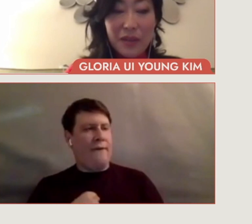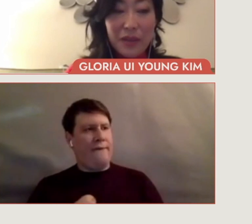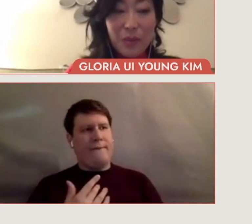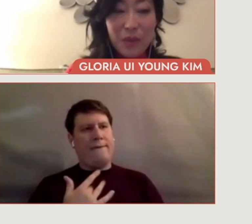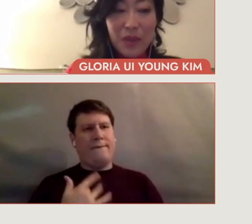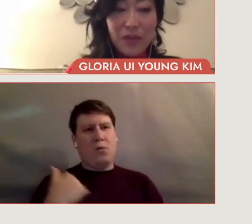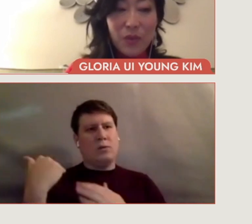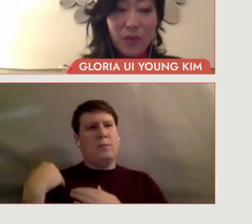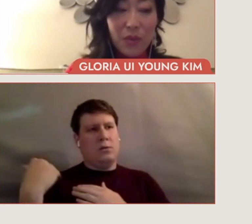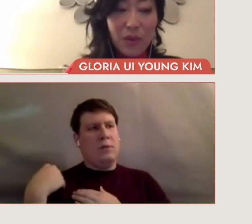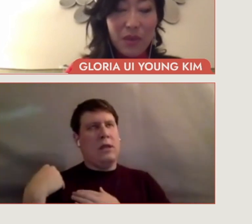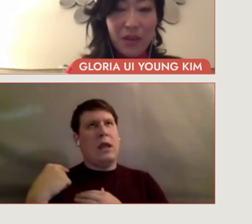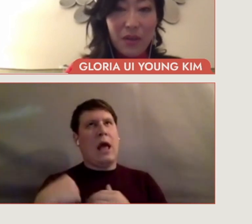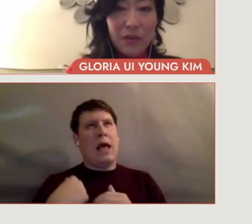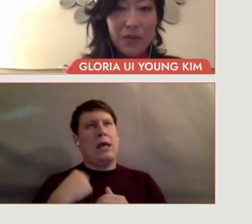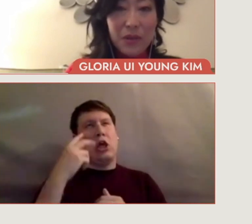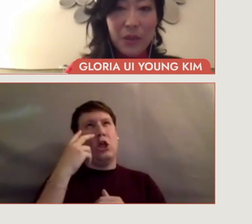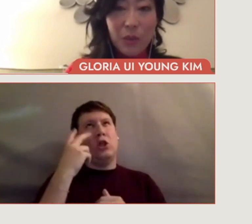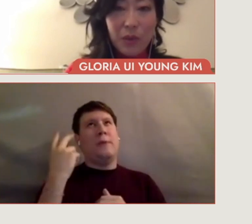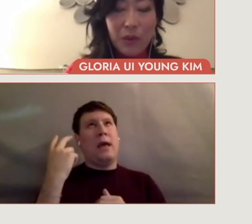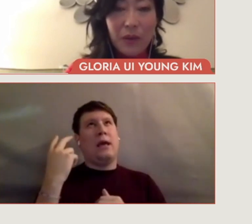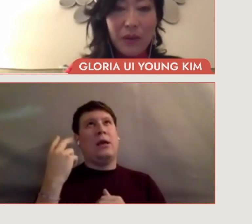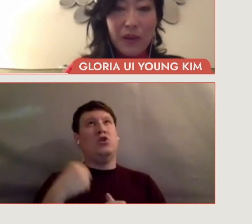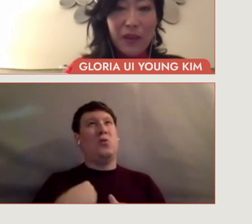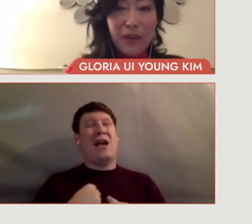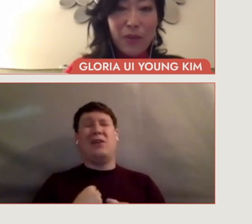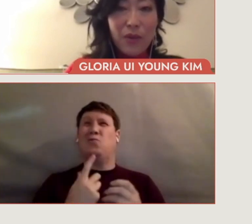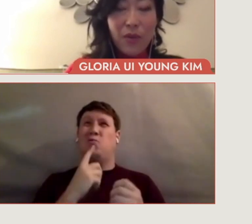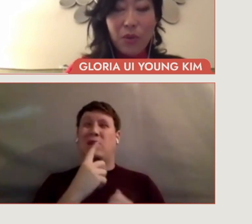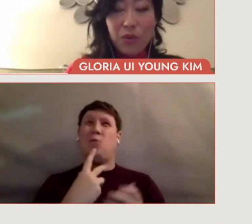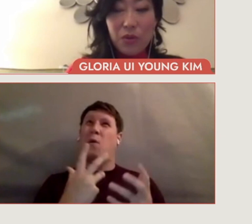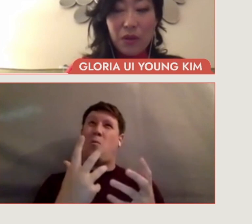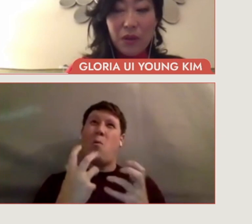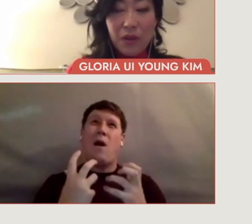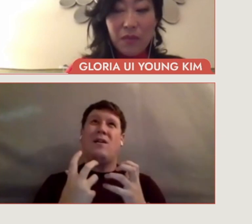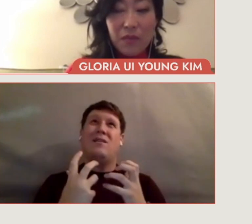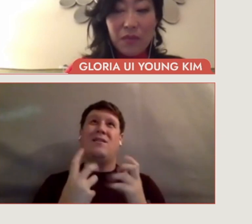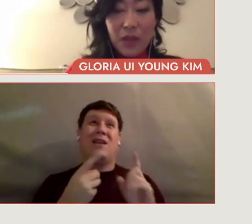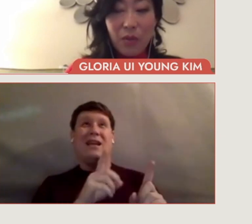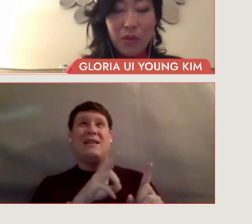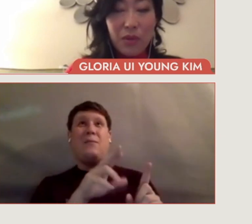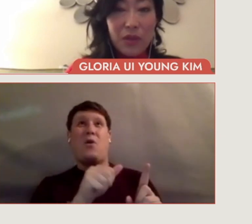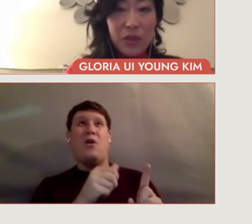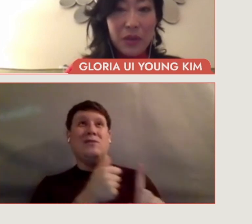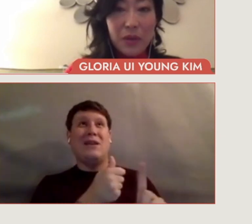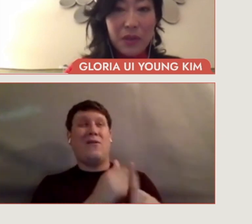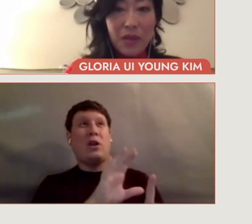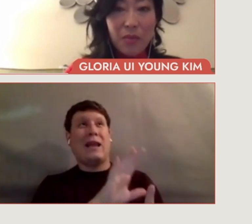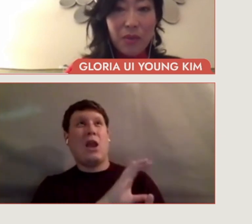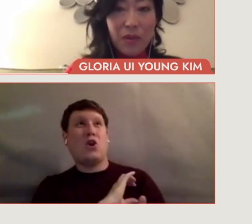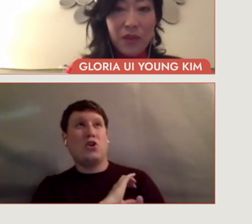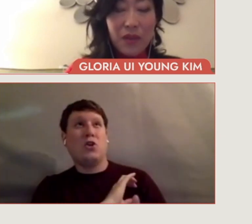did think to myself, do I really want to make her into a sex worker? You know, that whole terrible Asian